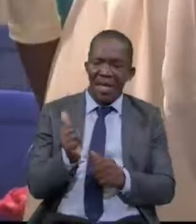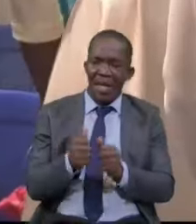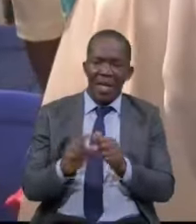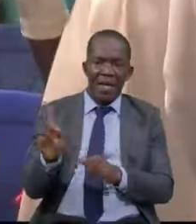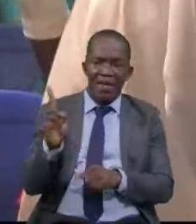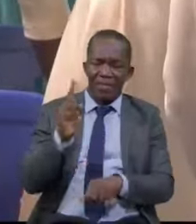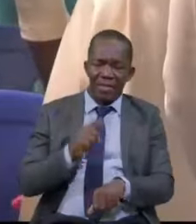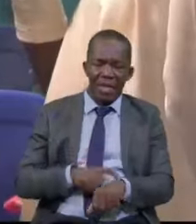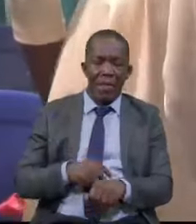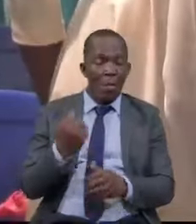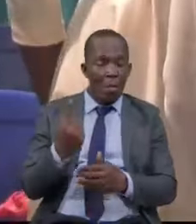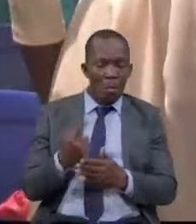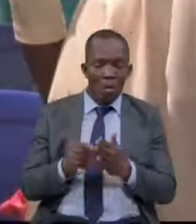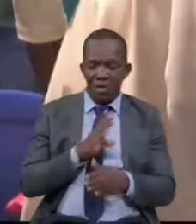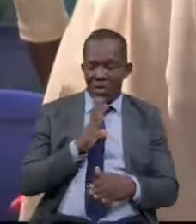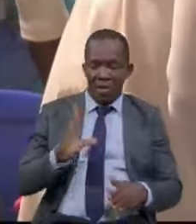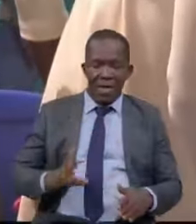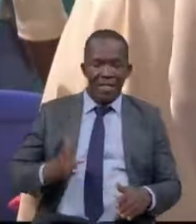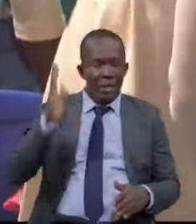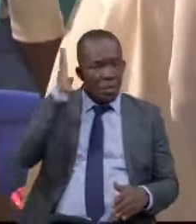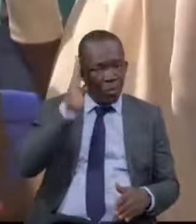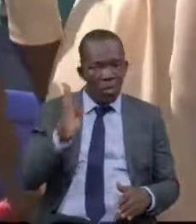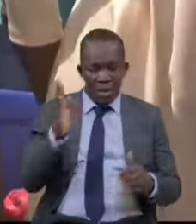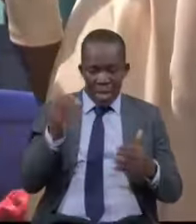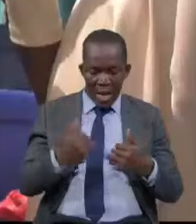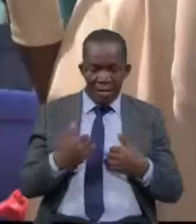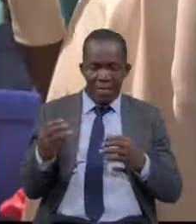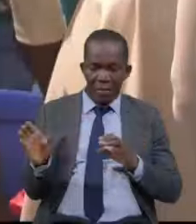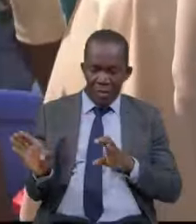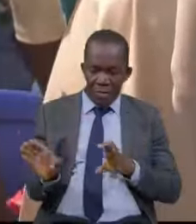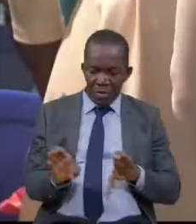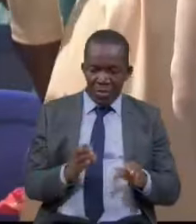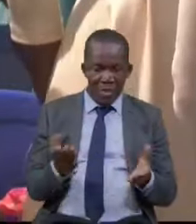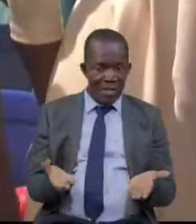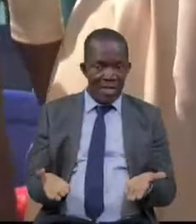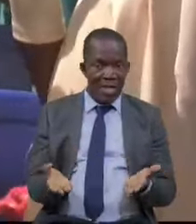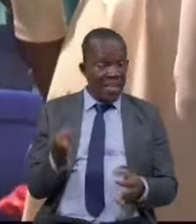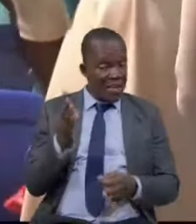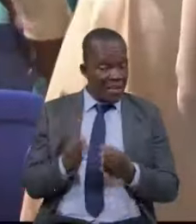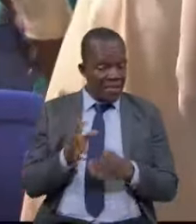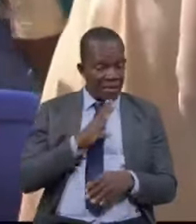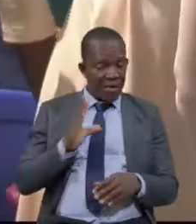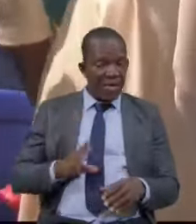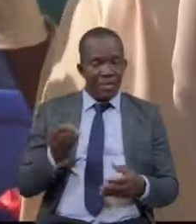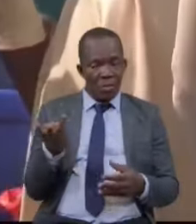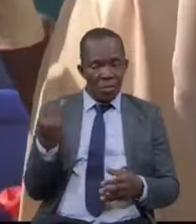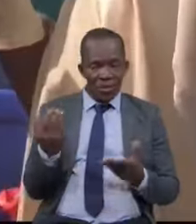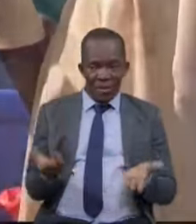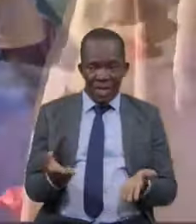doing if he were here on the earth today.